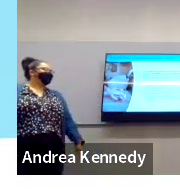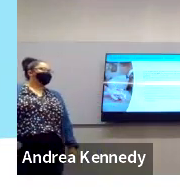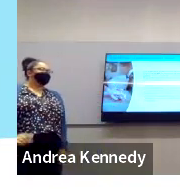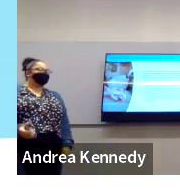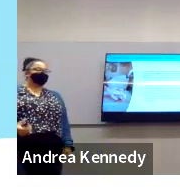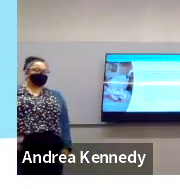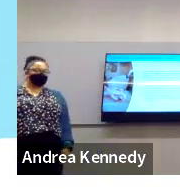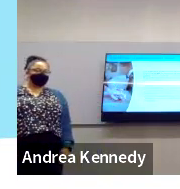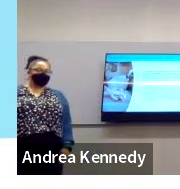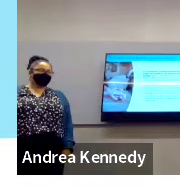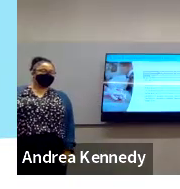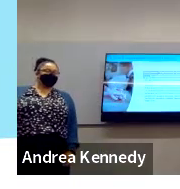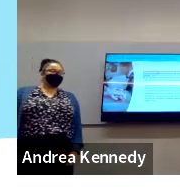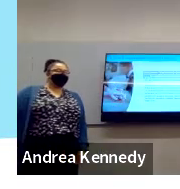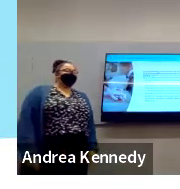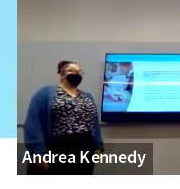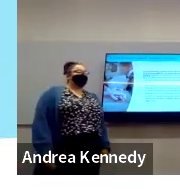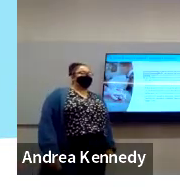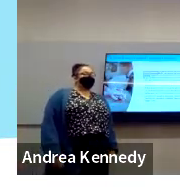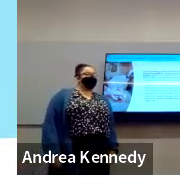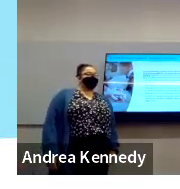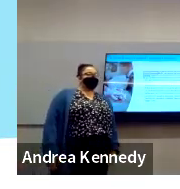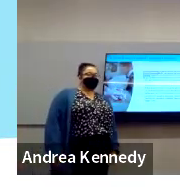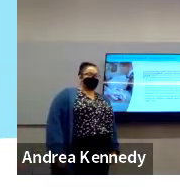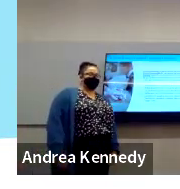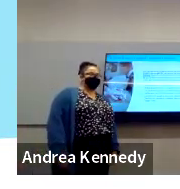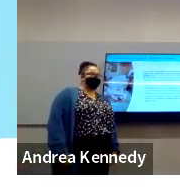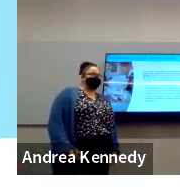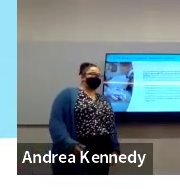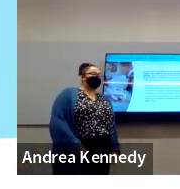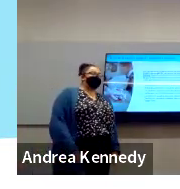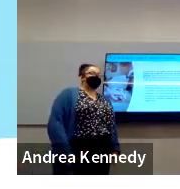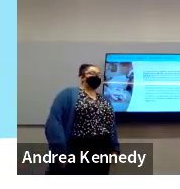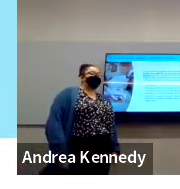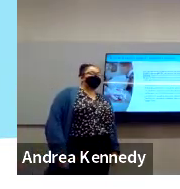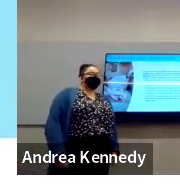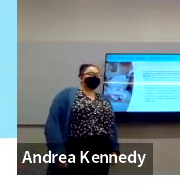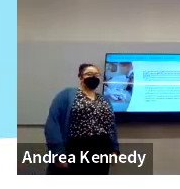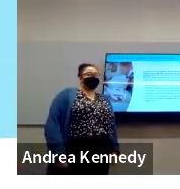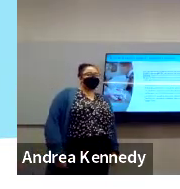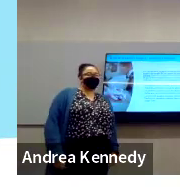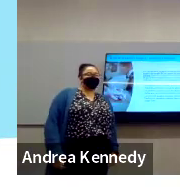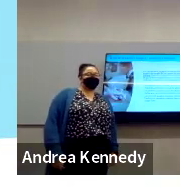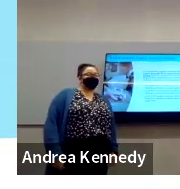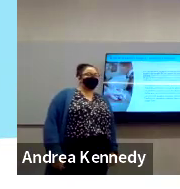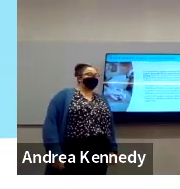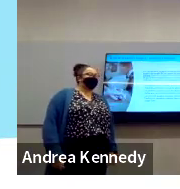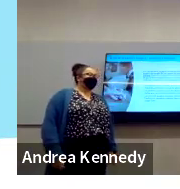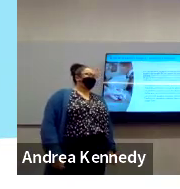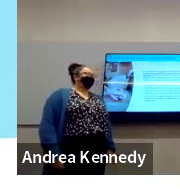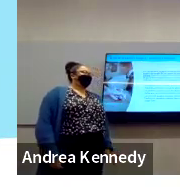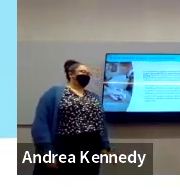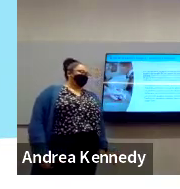de petición su propietario, ningún tipo de petición sobre el ajuste de servicios públicos,